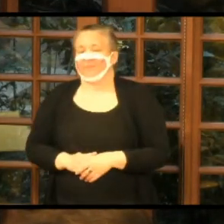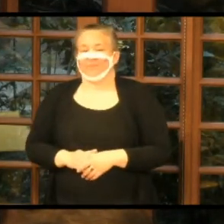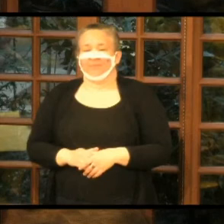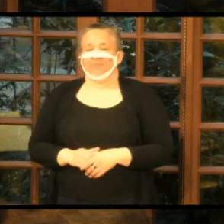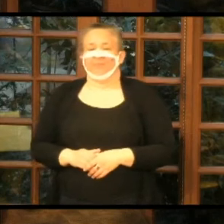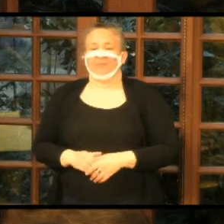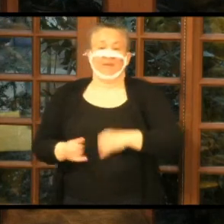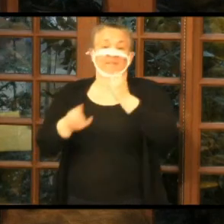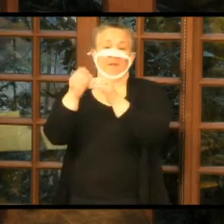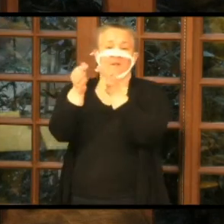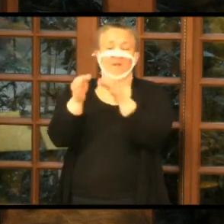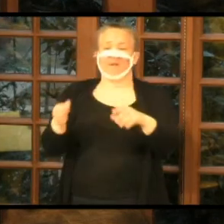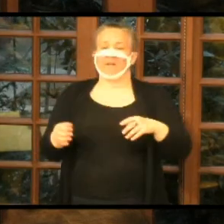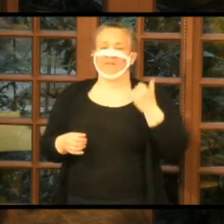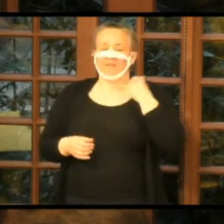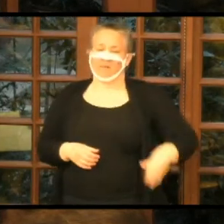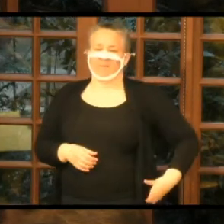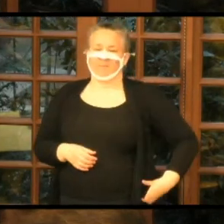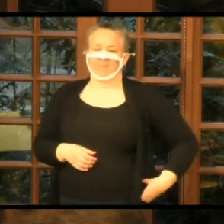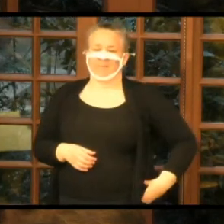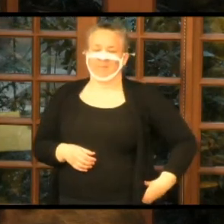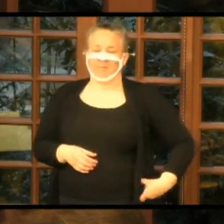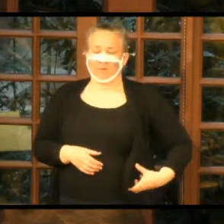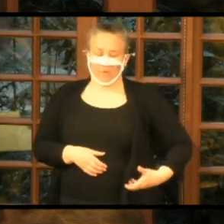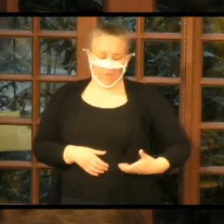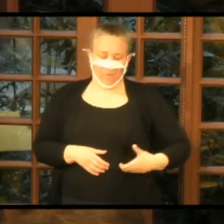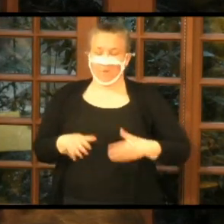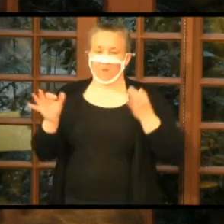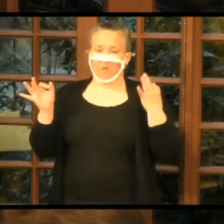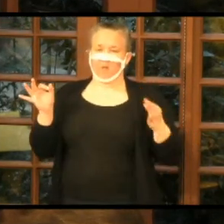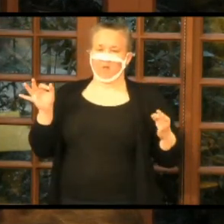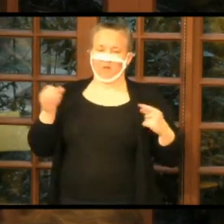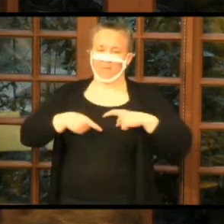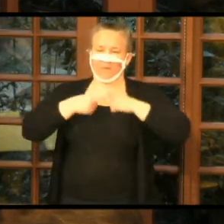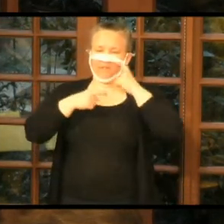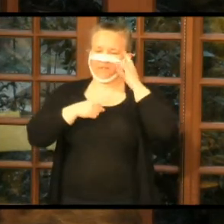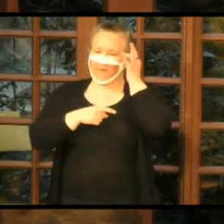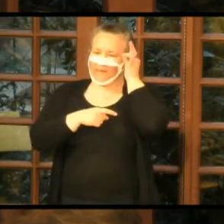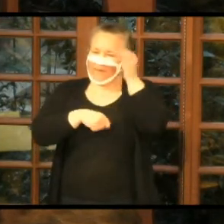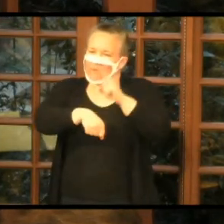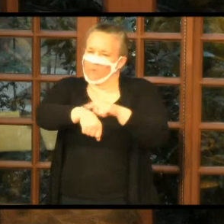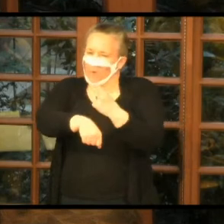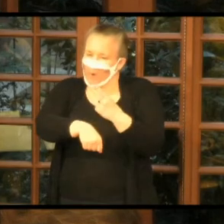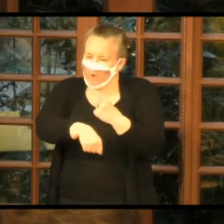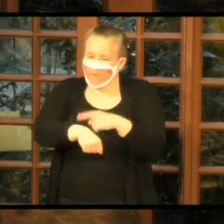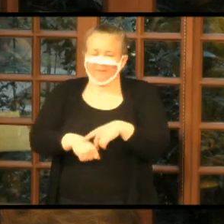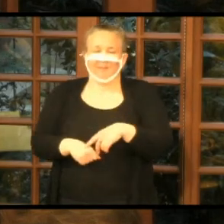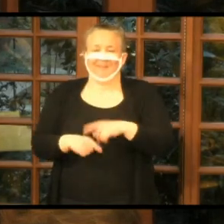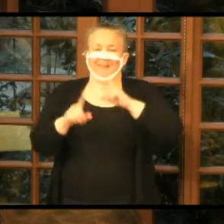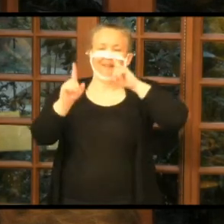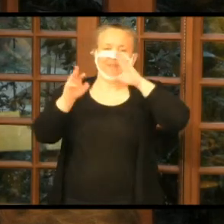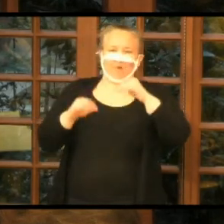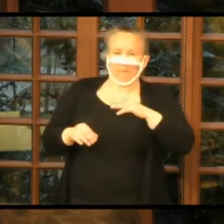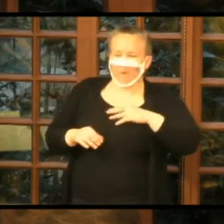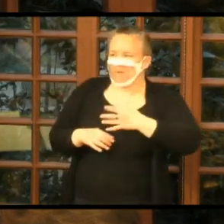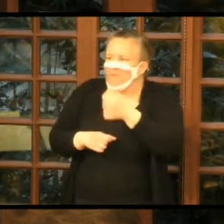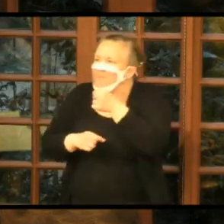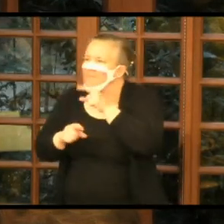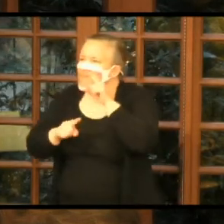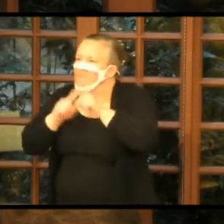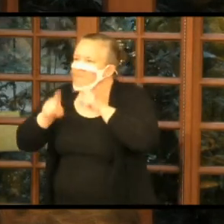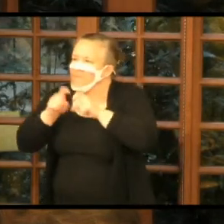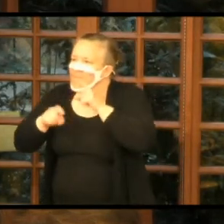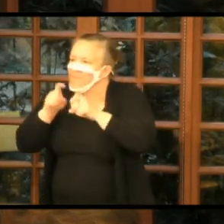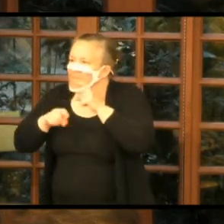says the final line, her phone vibrates in her pocket. Distracted, she pauses for just a hair too long. The reporters leap in with their barrage